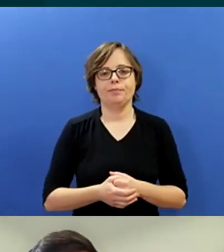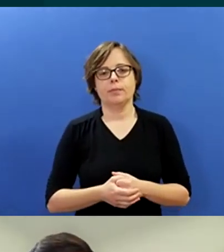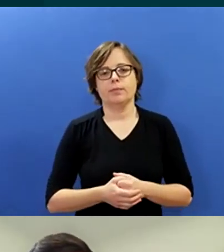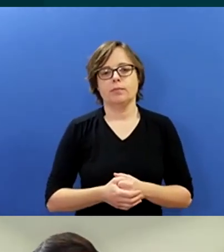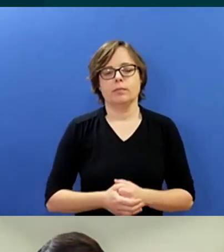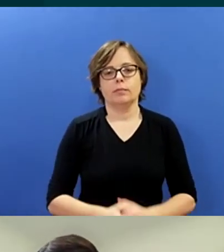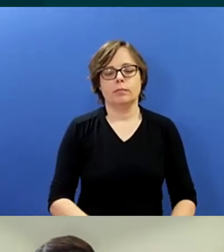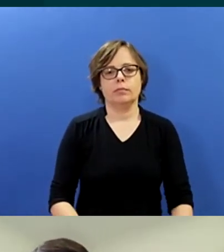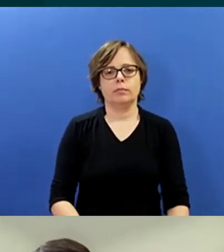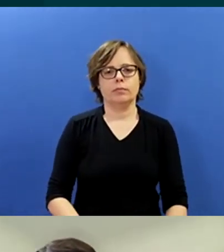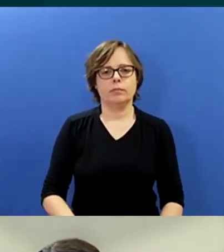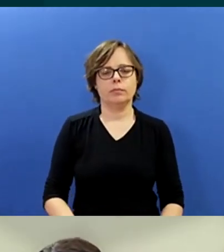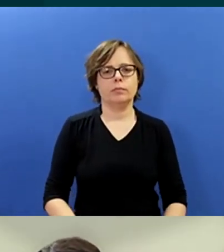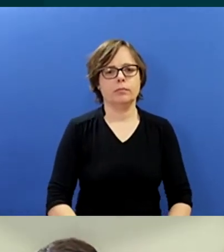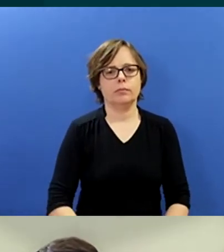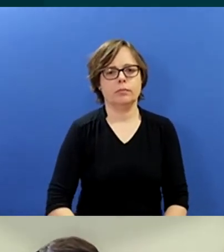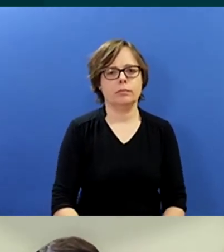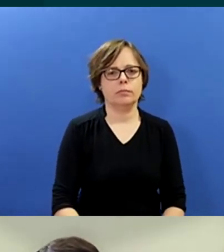vielleicht schnell übersetzen? Siehst du irgendetwas?